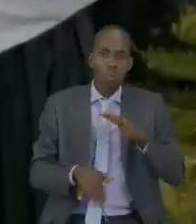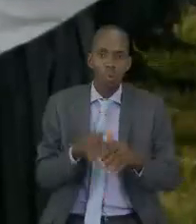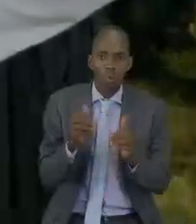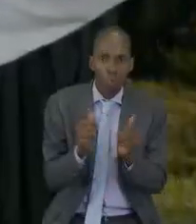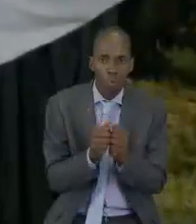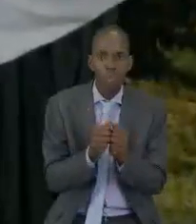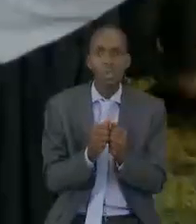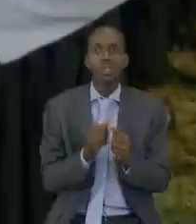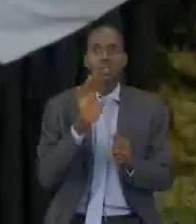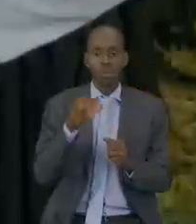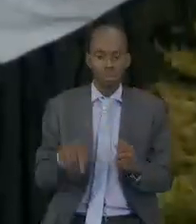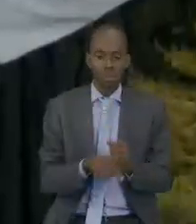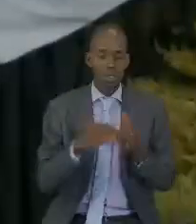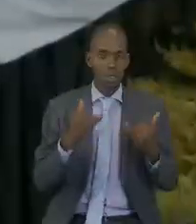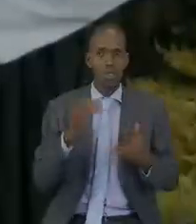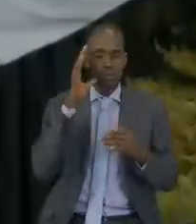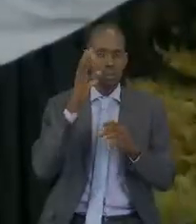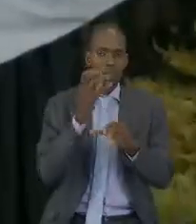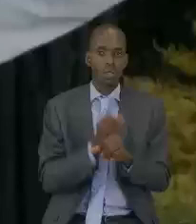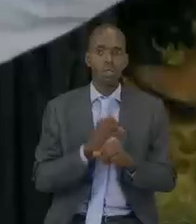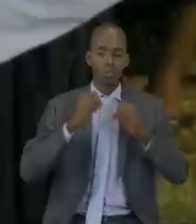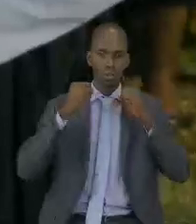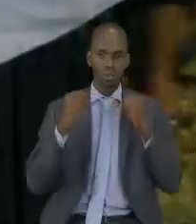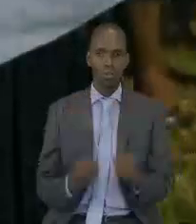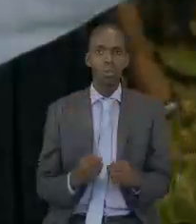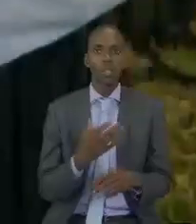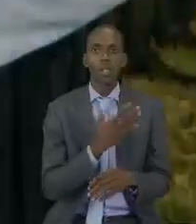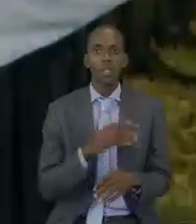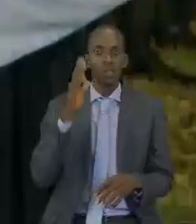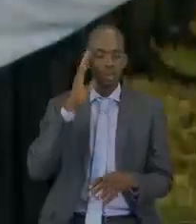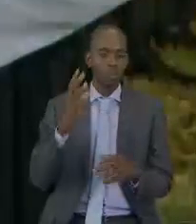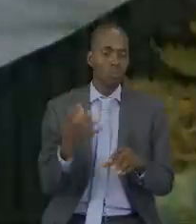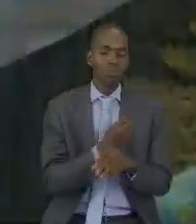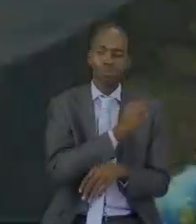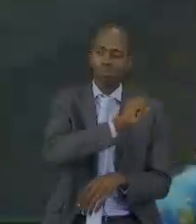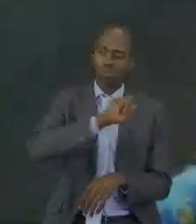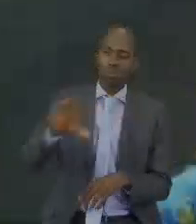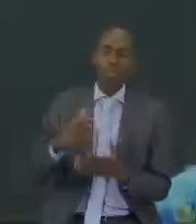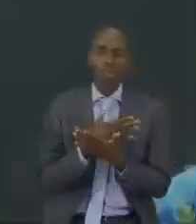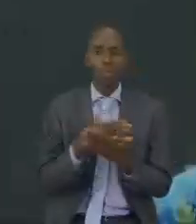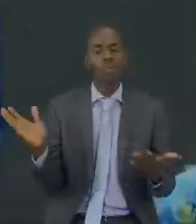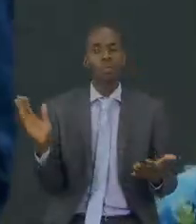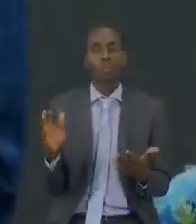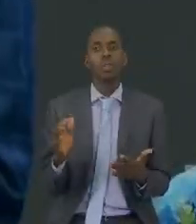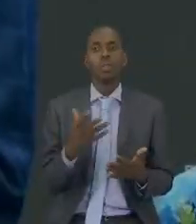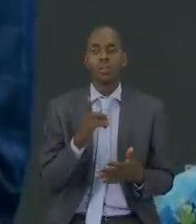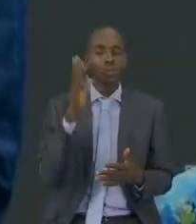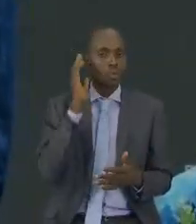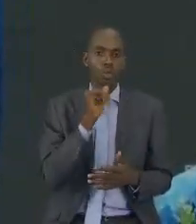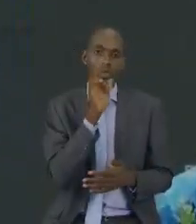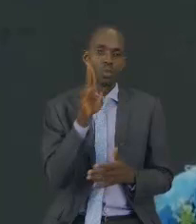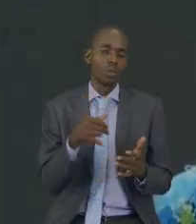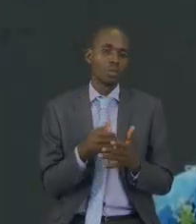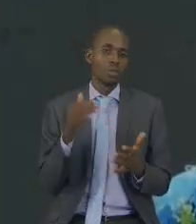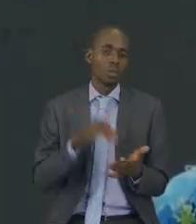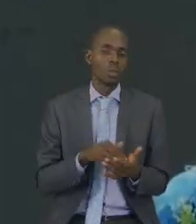is going to receive strength. And you will throw them away. You will not have them again.